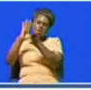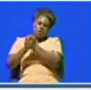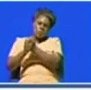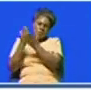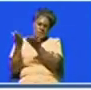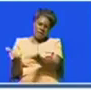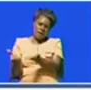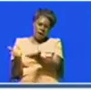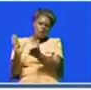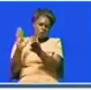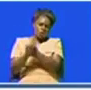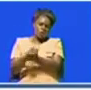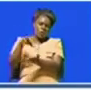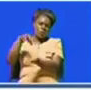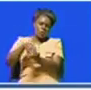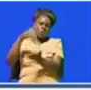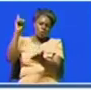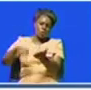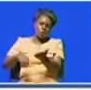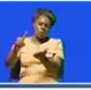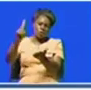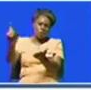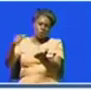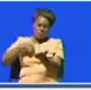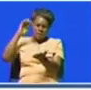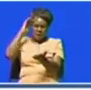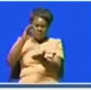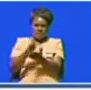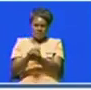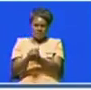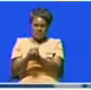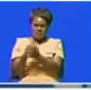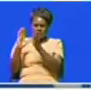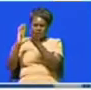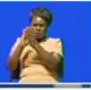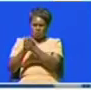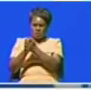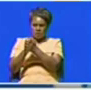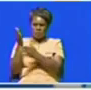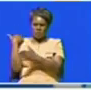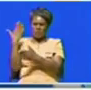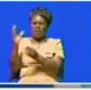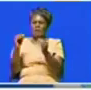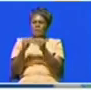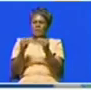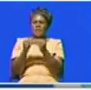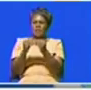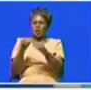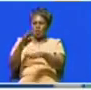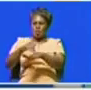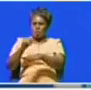attending? What will Jubilee's position be? I believe Jubilee even attended the last meeting that they were called